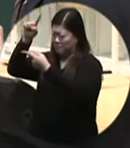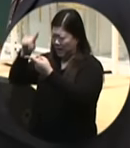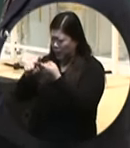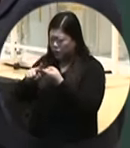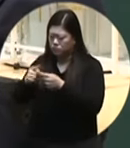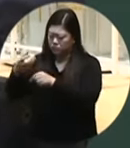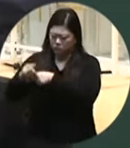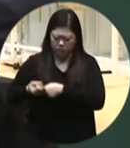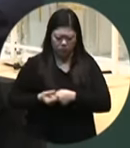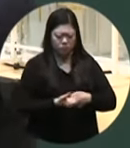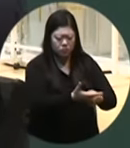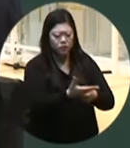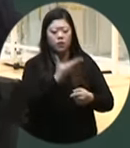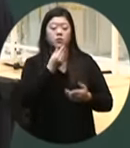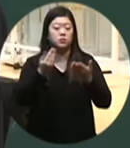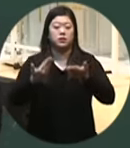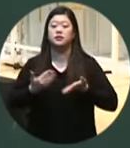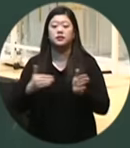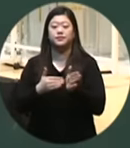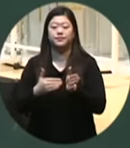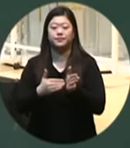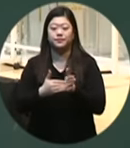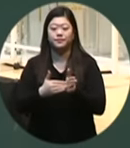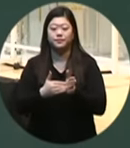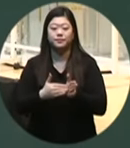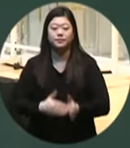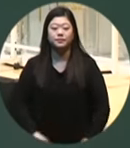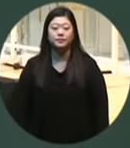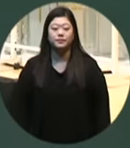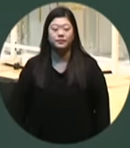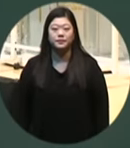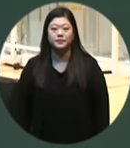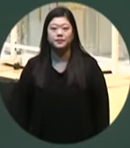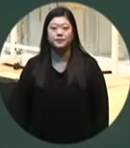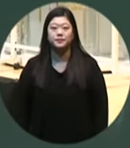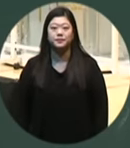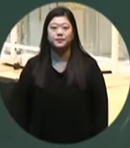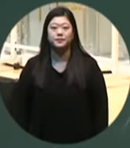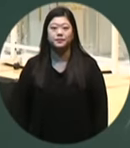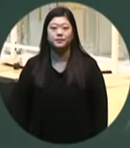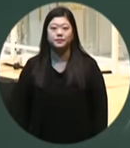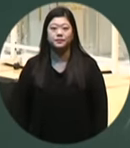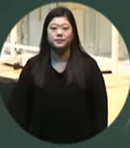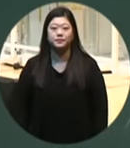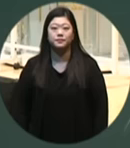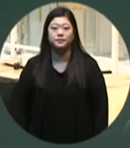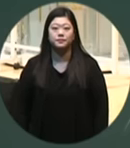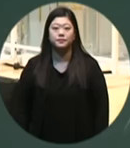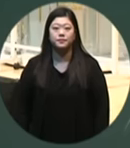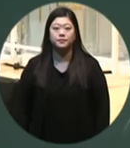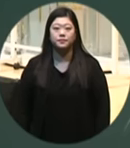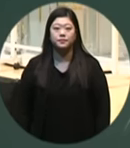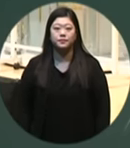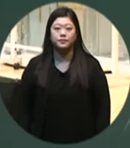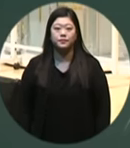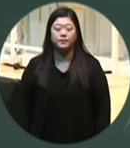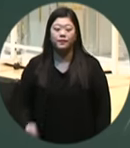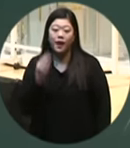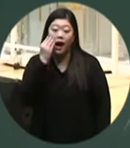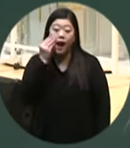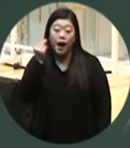for our own good and benefit, but we too also must carry our cross and be able to really do this work.